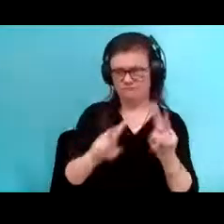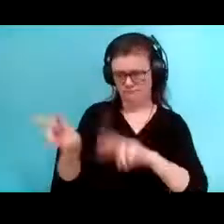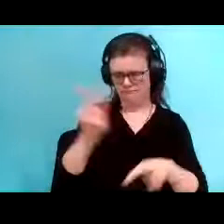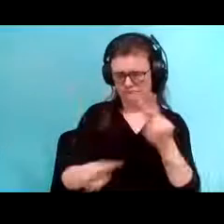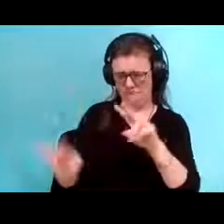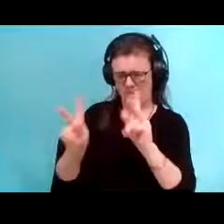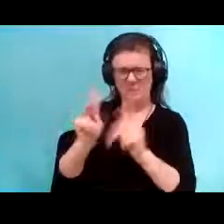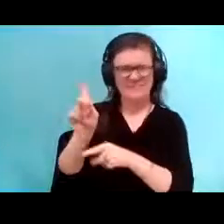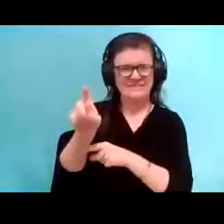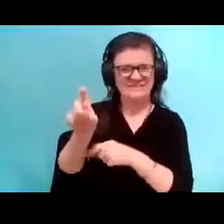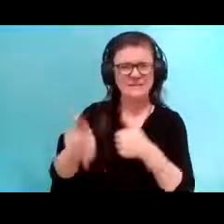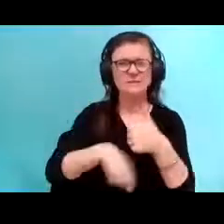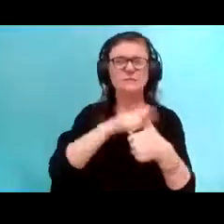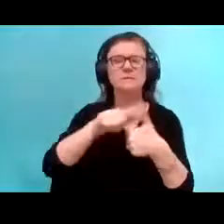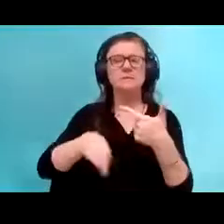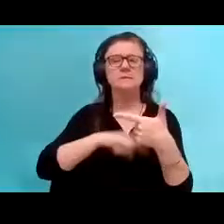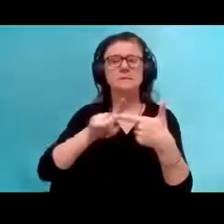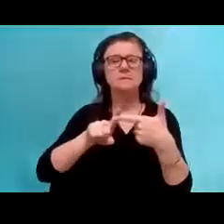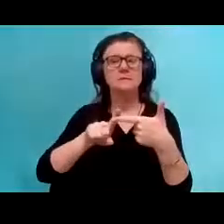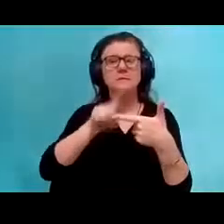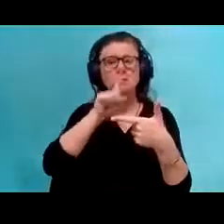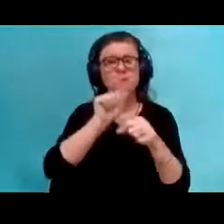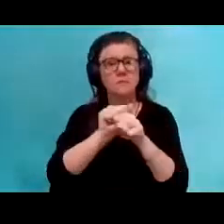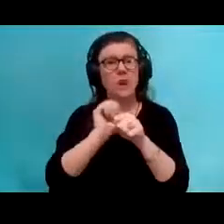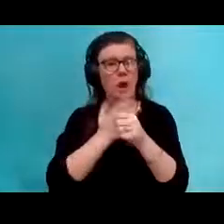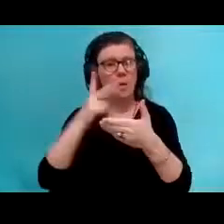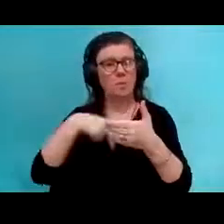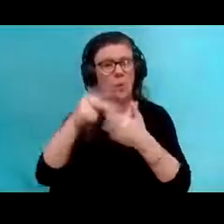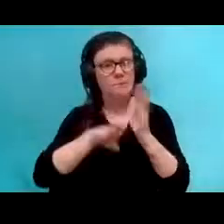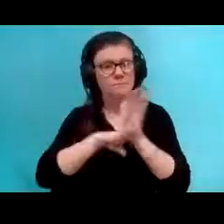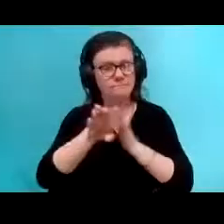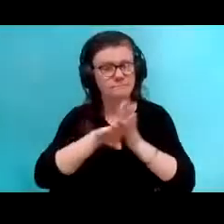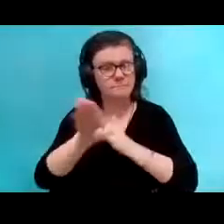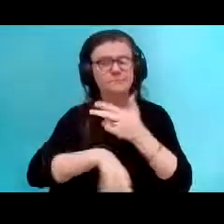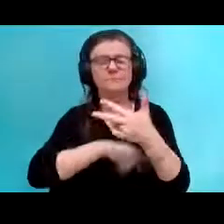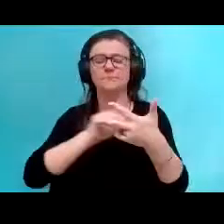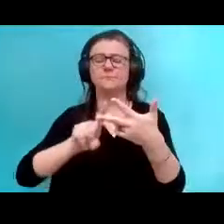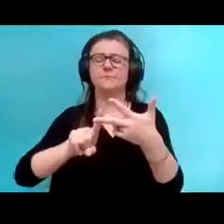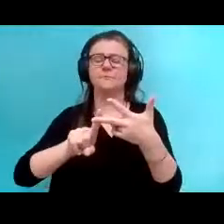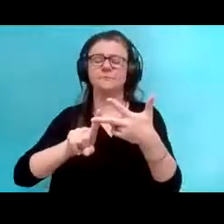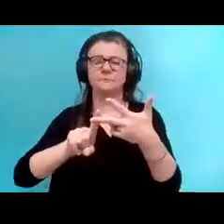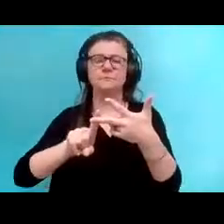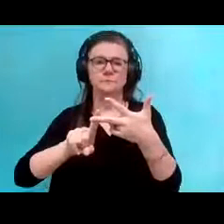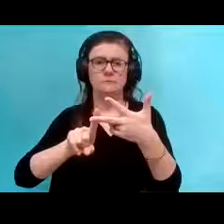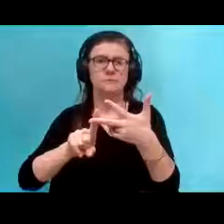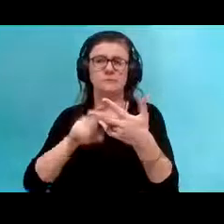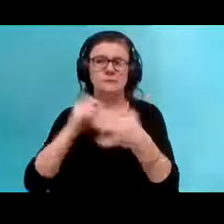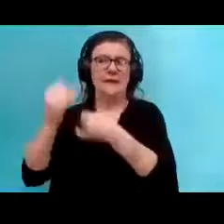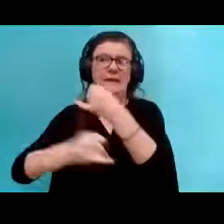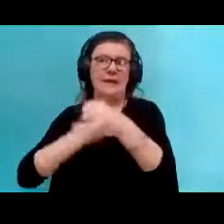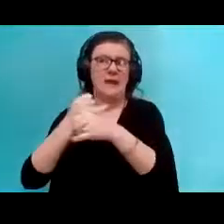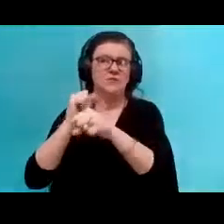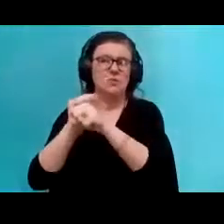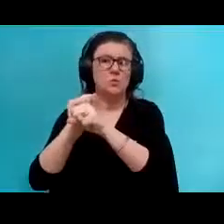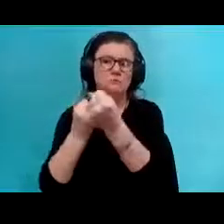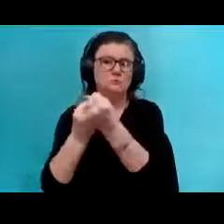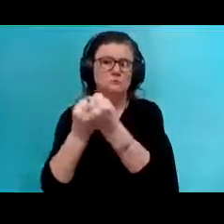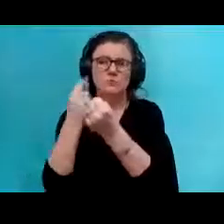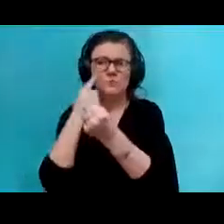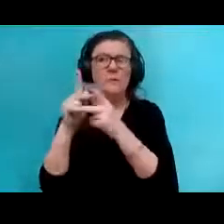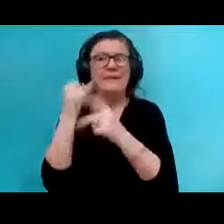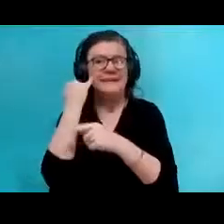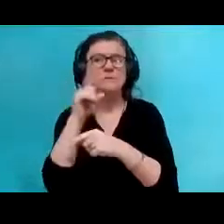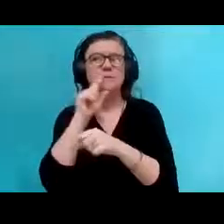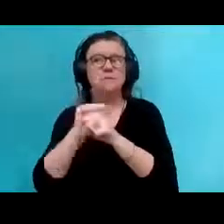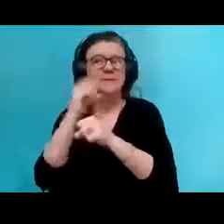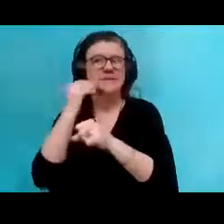people. Secondly, to develop our programs. And thirdly, to support our advocacy work around older people in emergencies. As